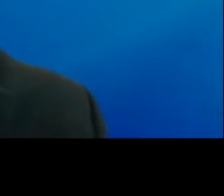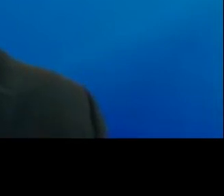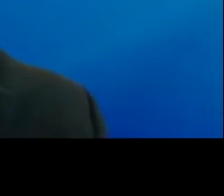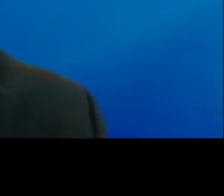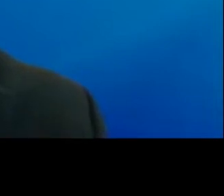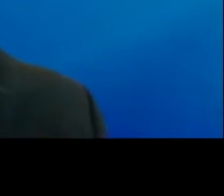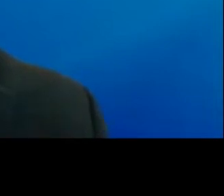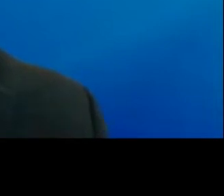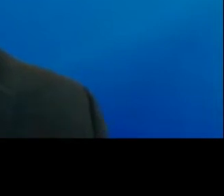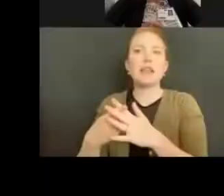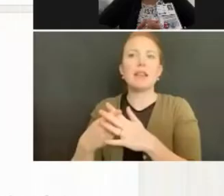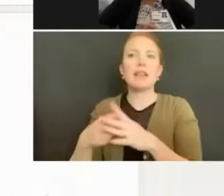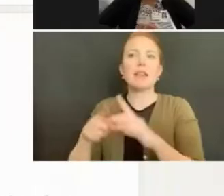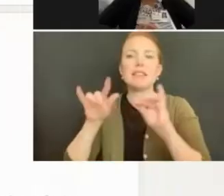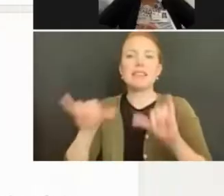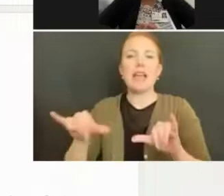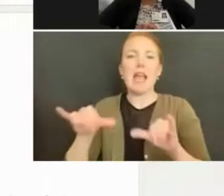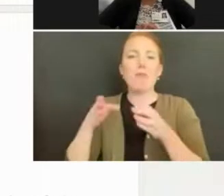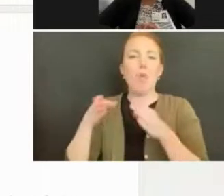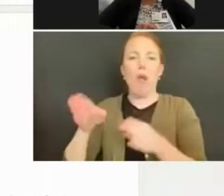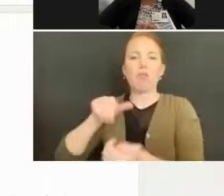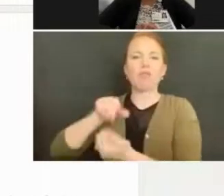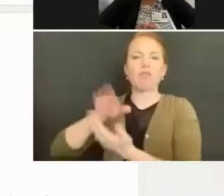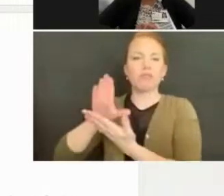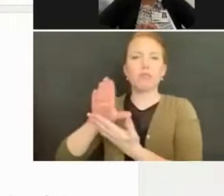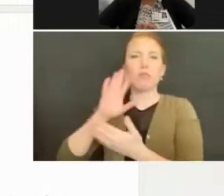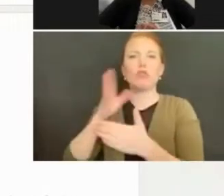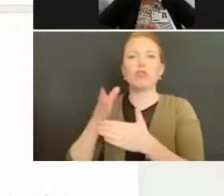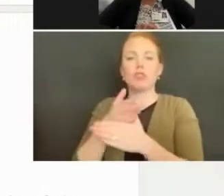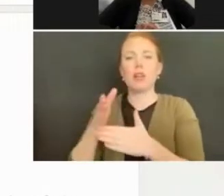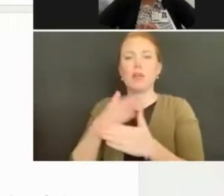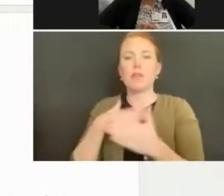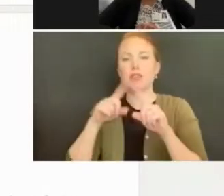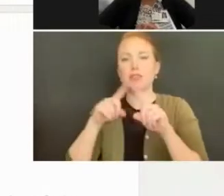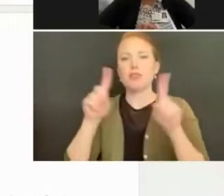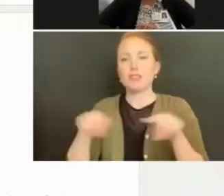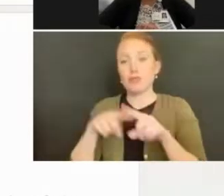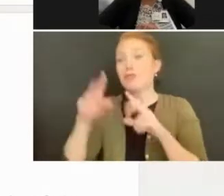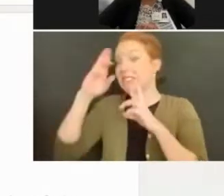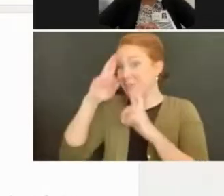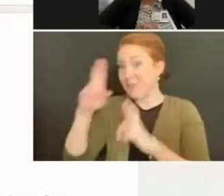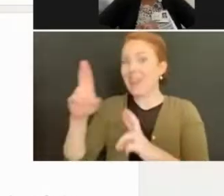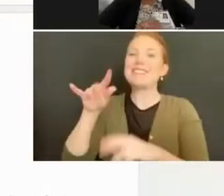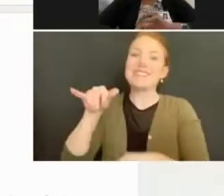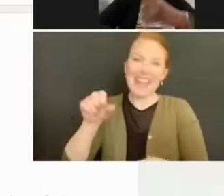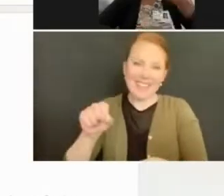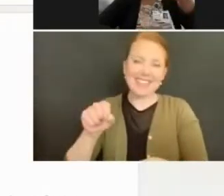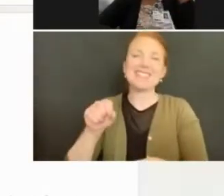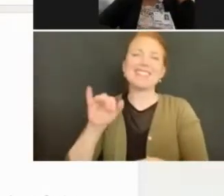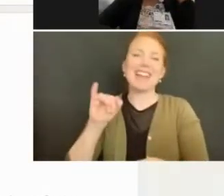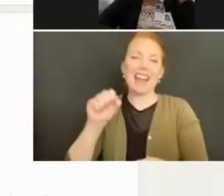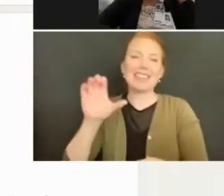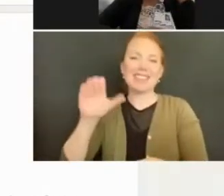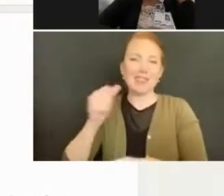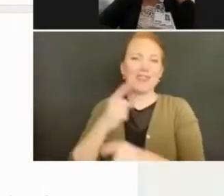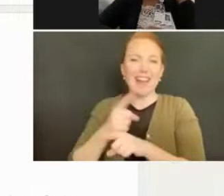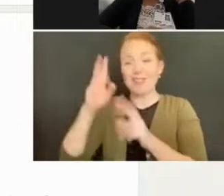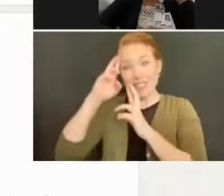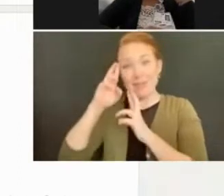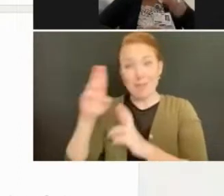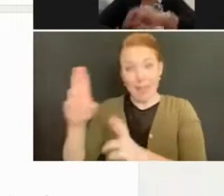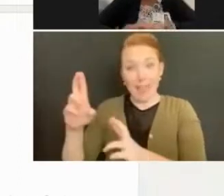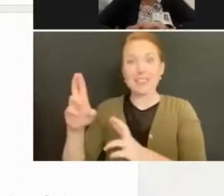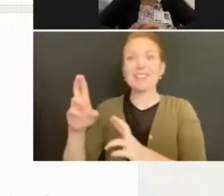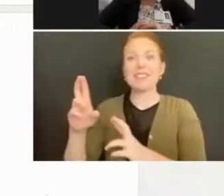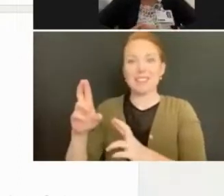my screen and we'll talk about it. So, well, respect is yes. Isaac, you're right, respect. So let's call